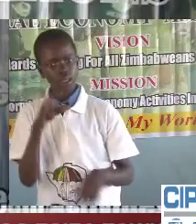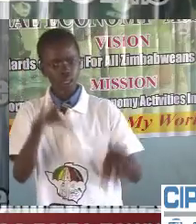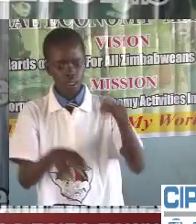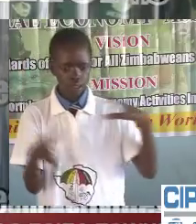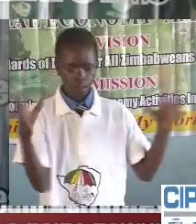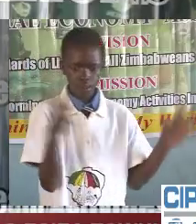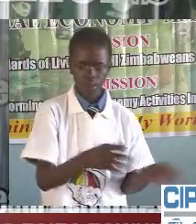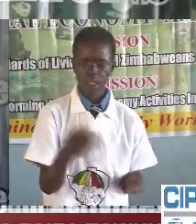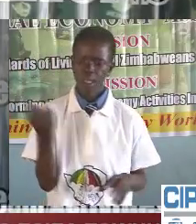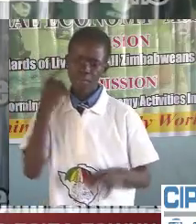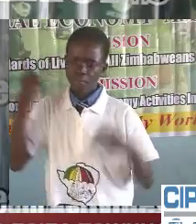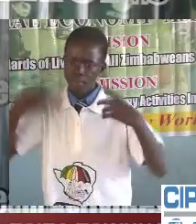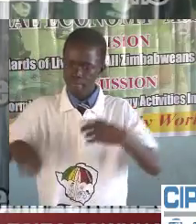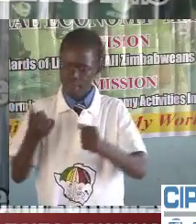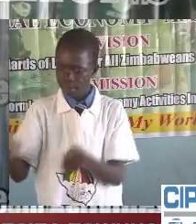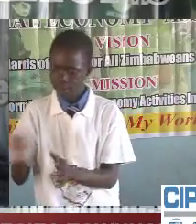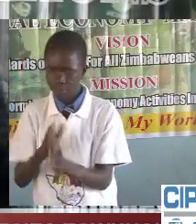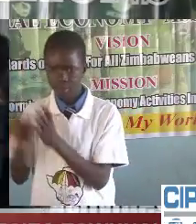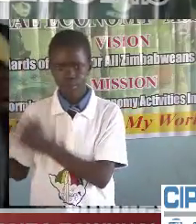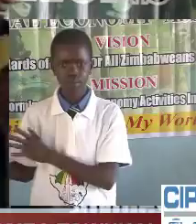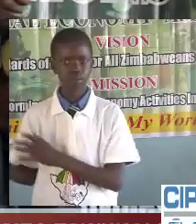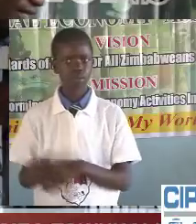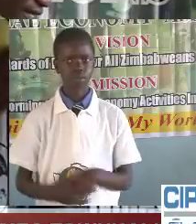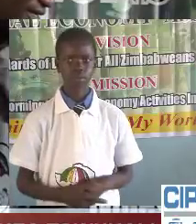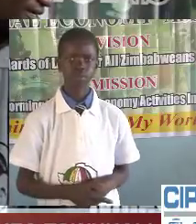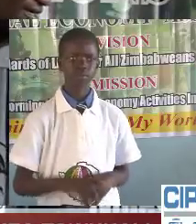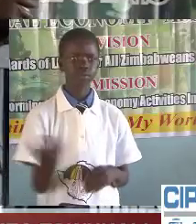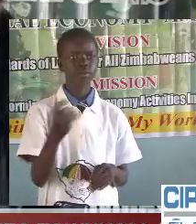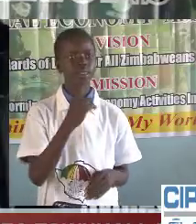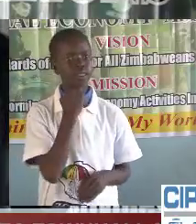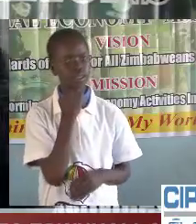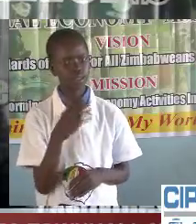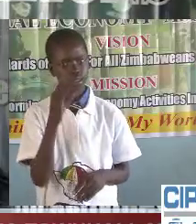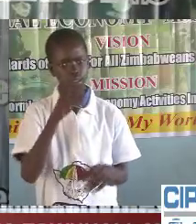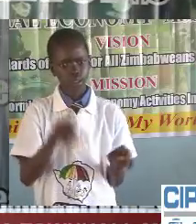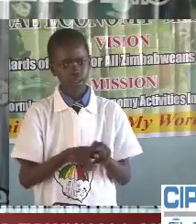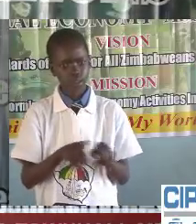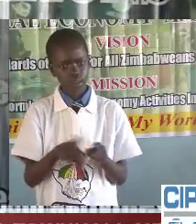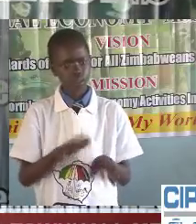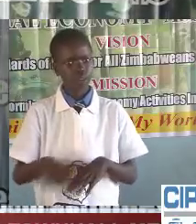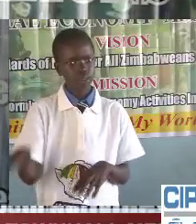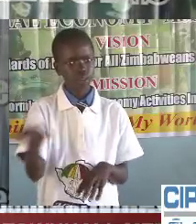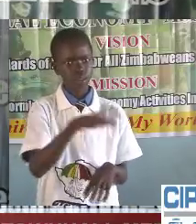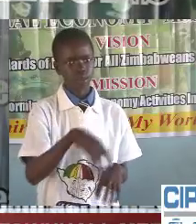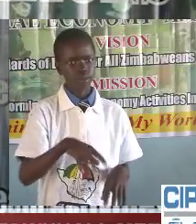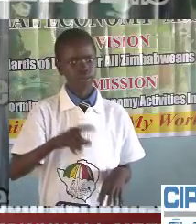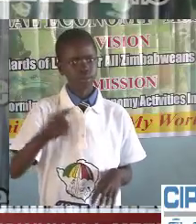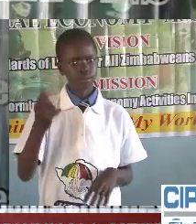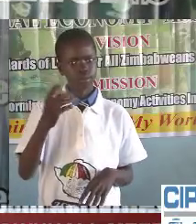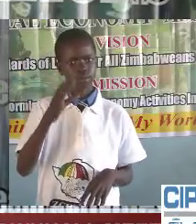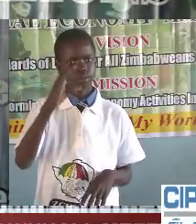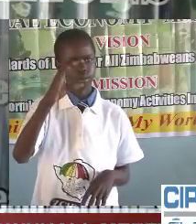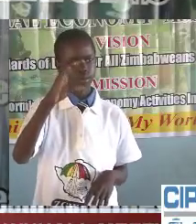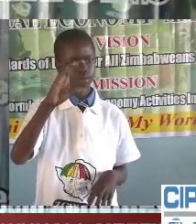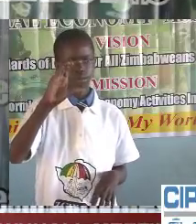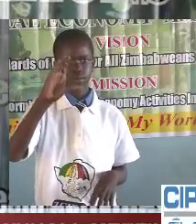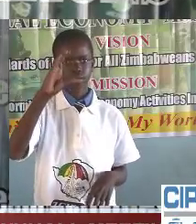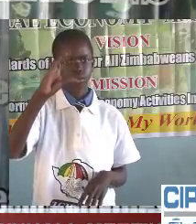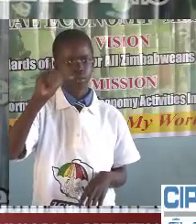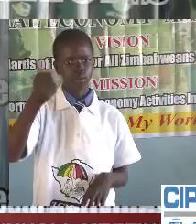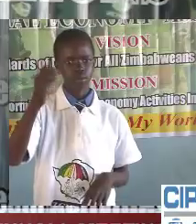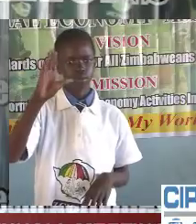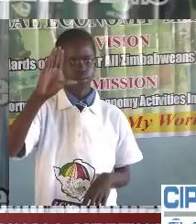program by Madam Roseline Roseline is coming from an institute